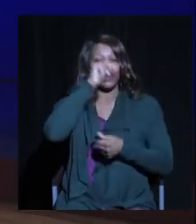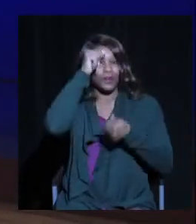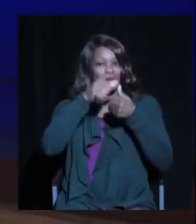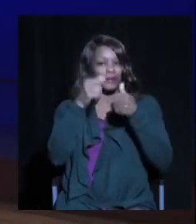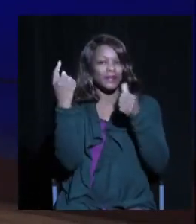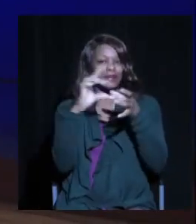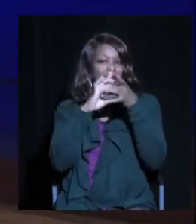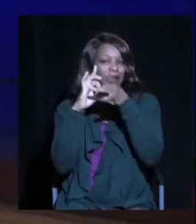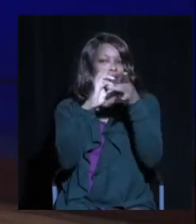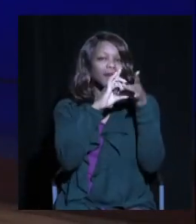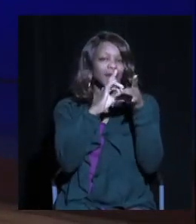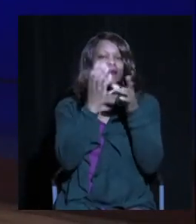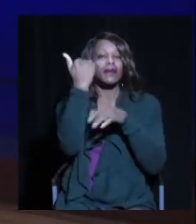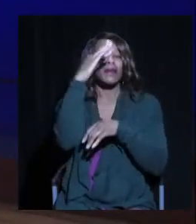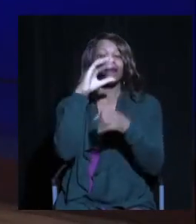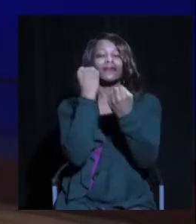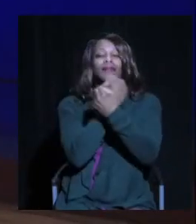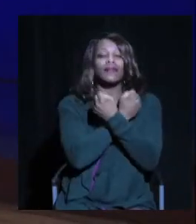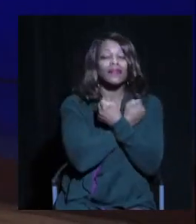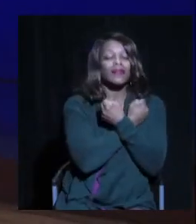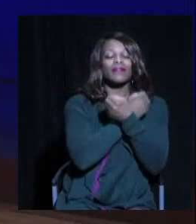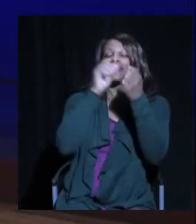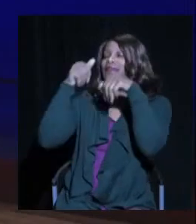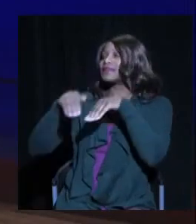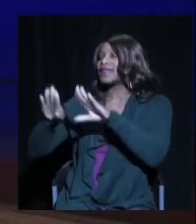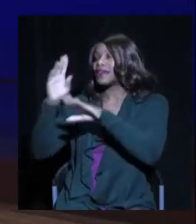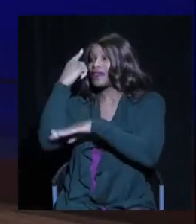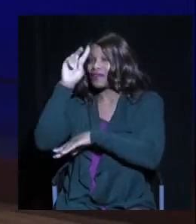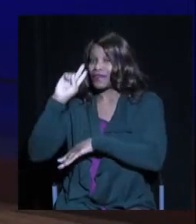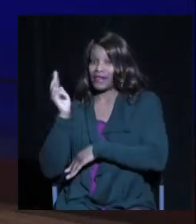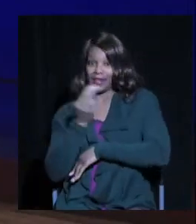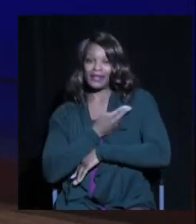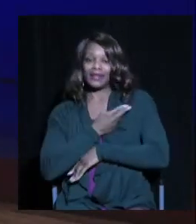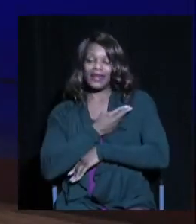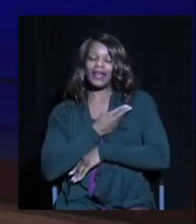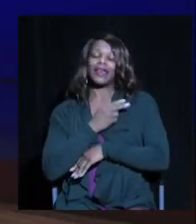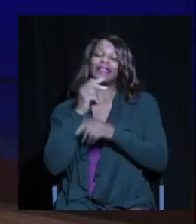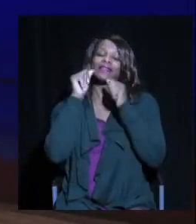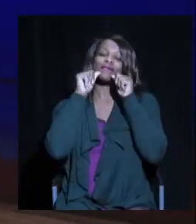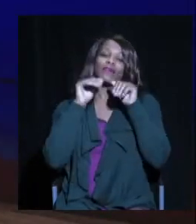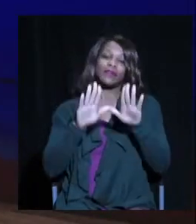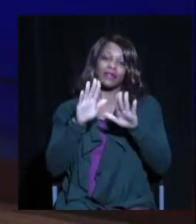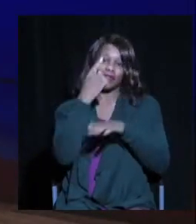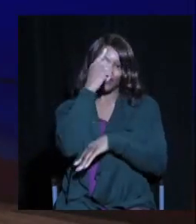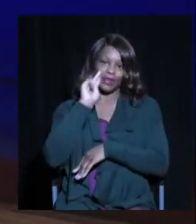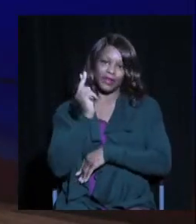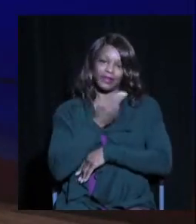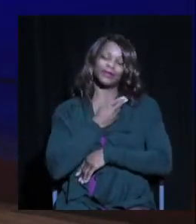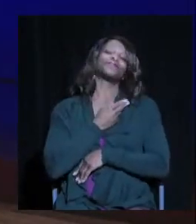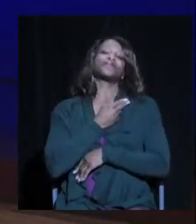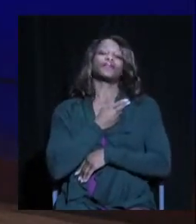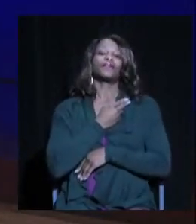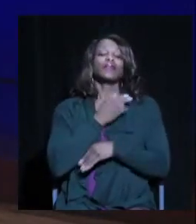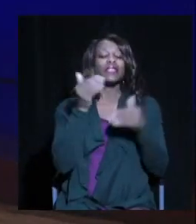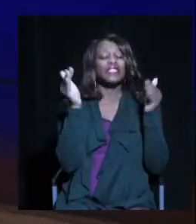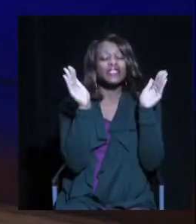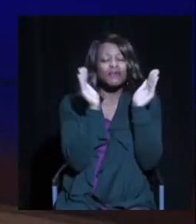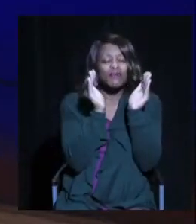God's love for us, God's sacrifice for us, and God's gift for us. In a small room in